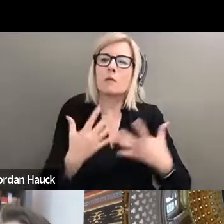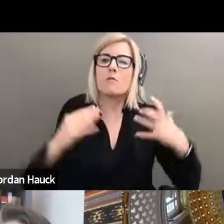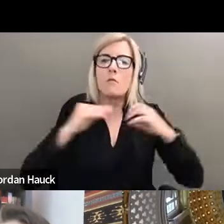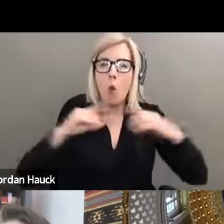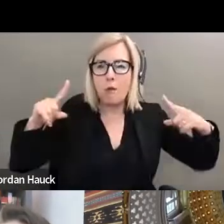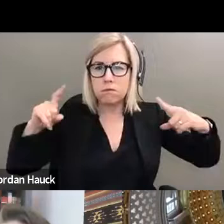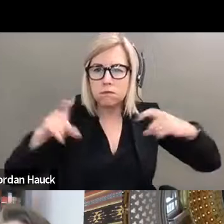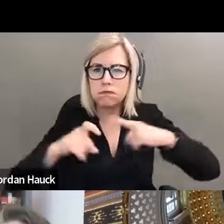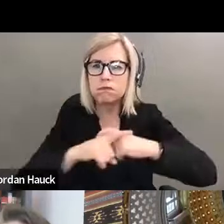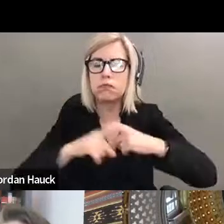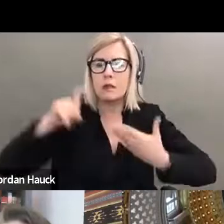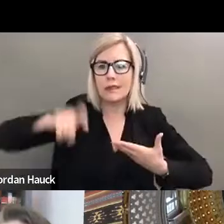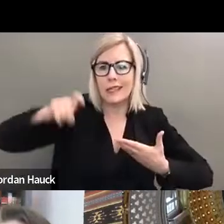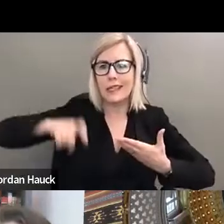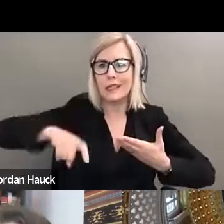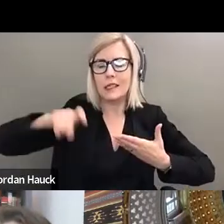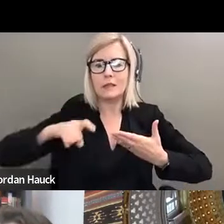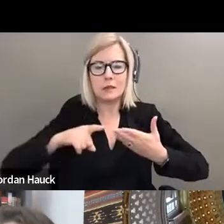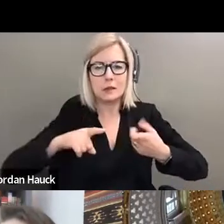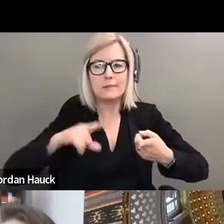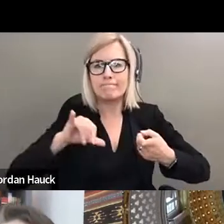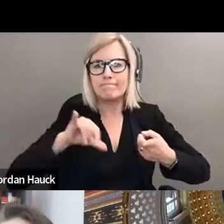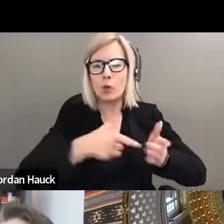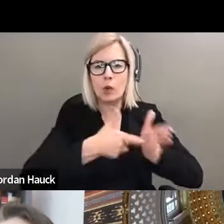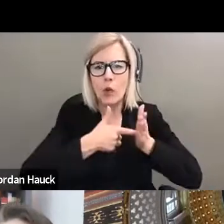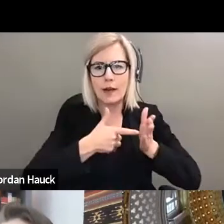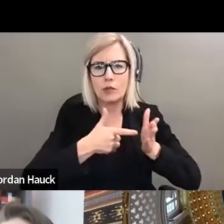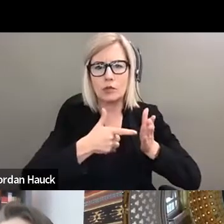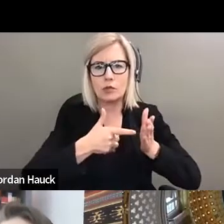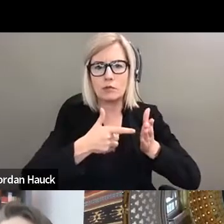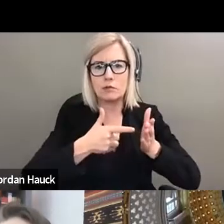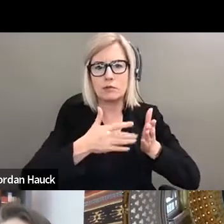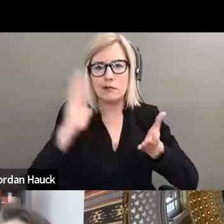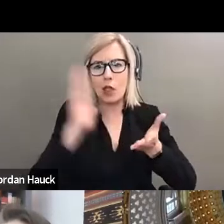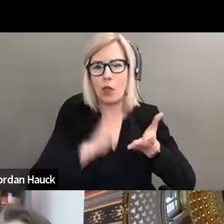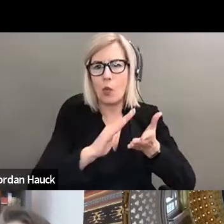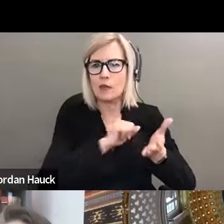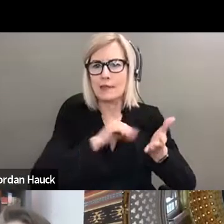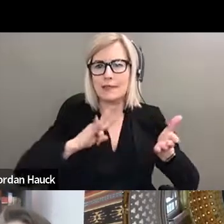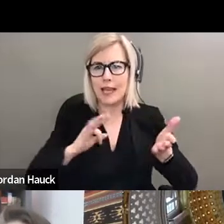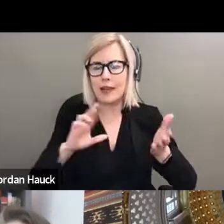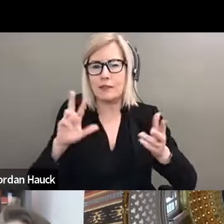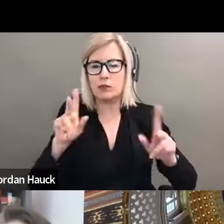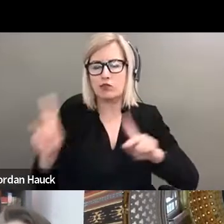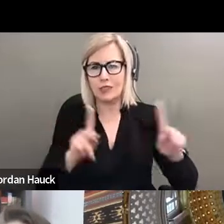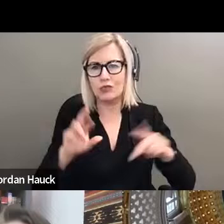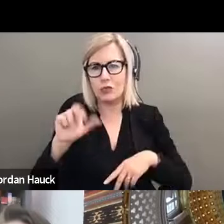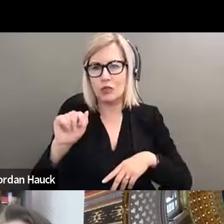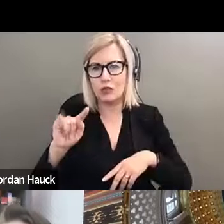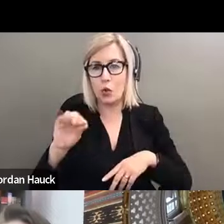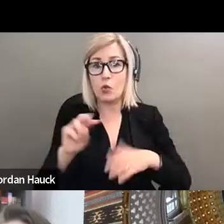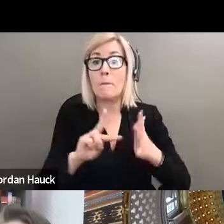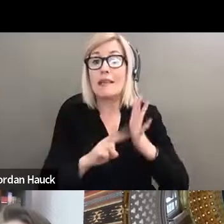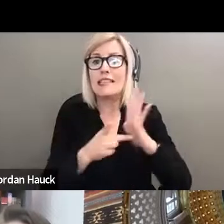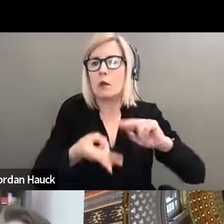complex needs or is requires like a lower staffing ratio, so that it would ratchet